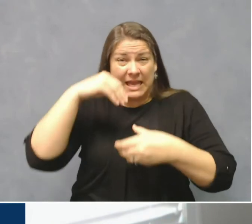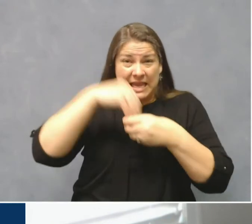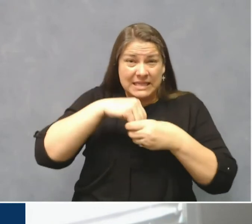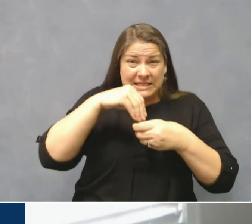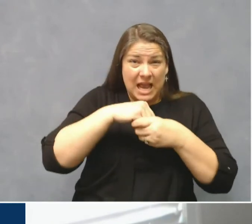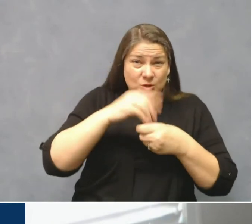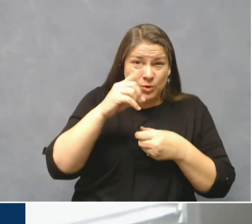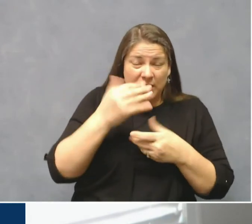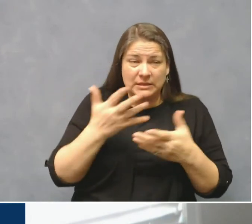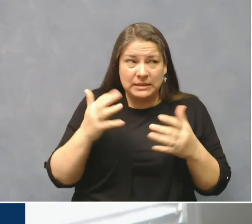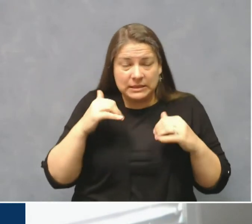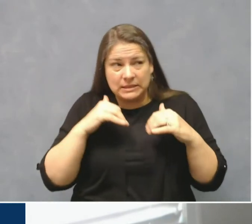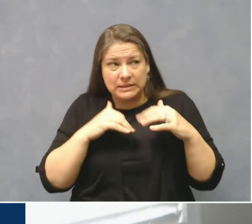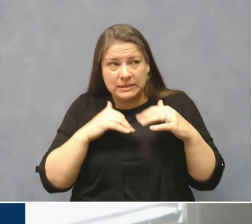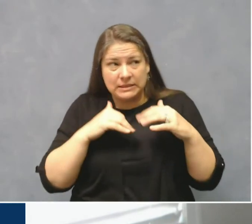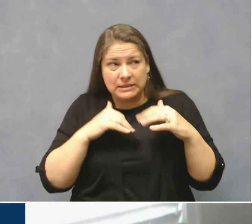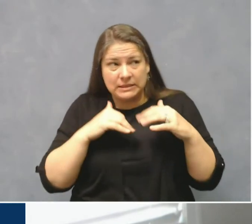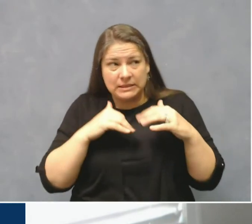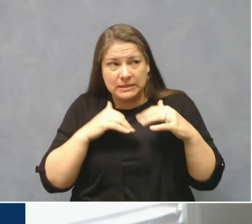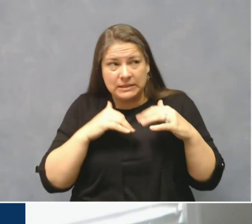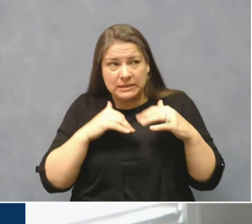out to the most vulnerable people,